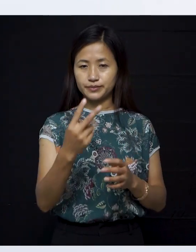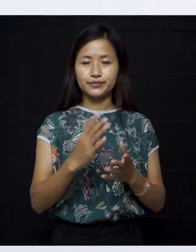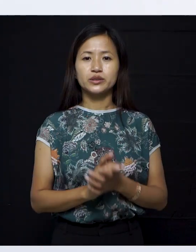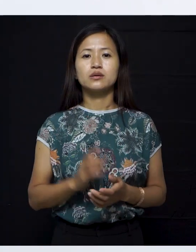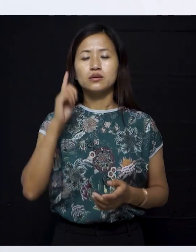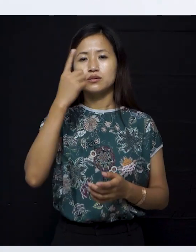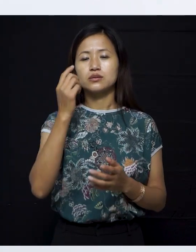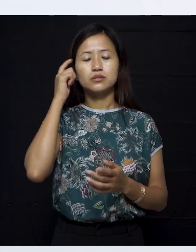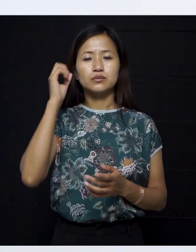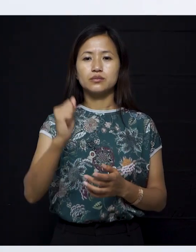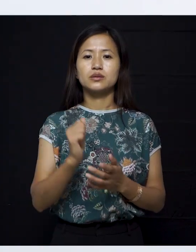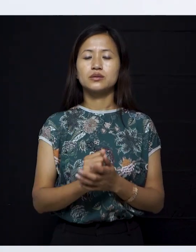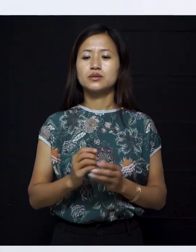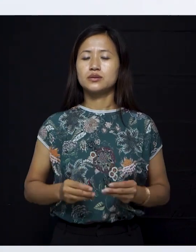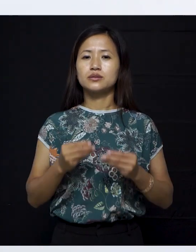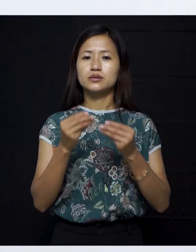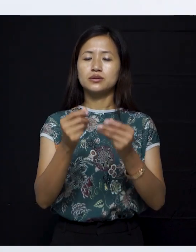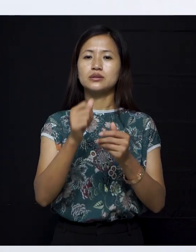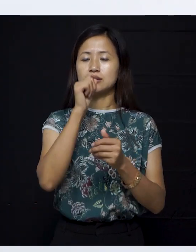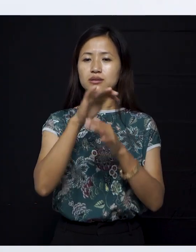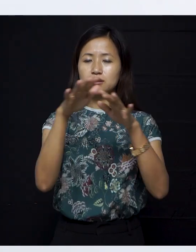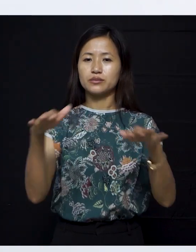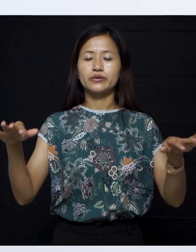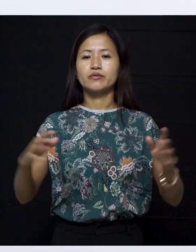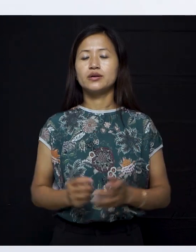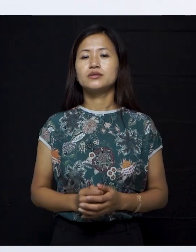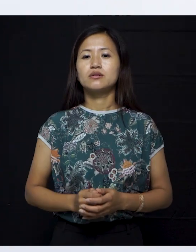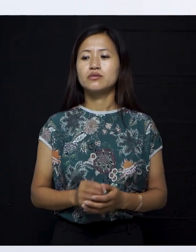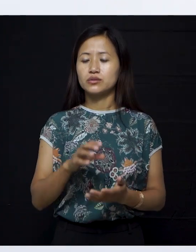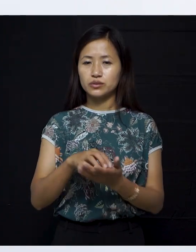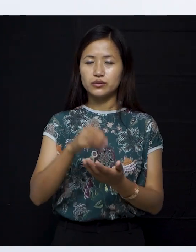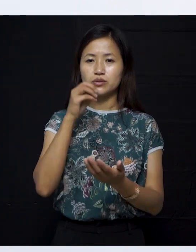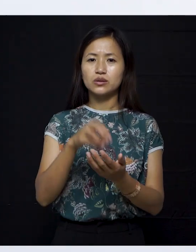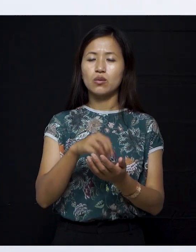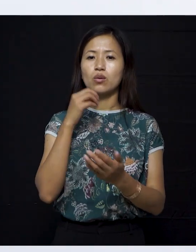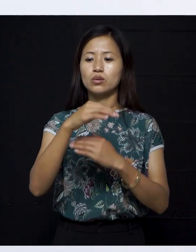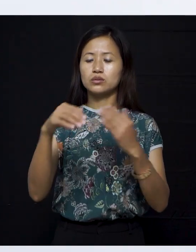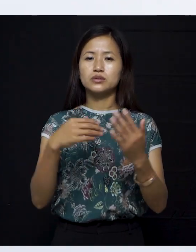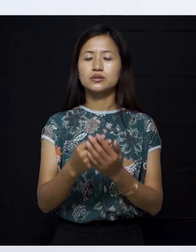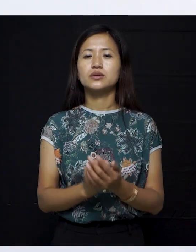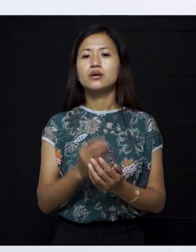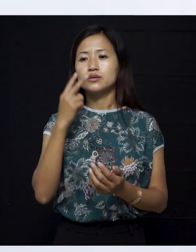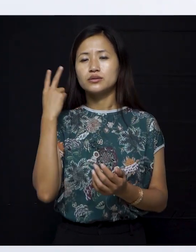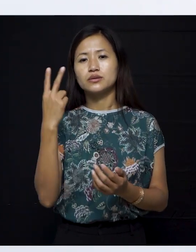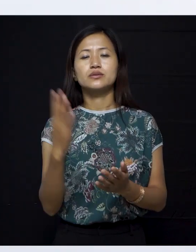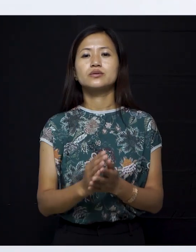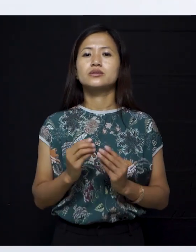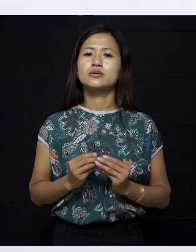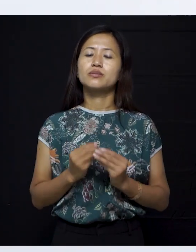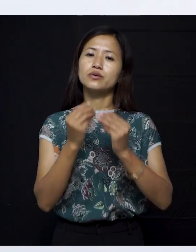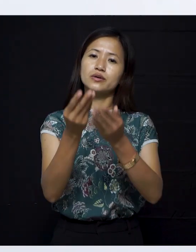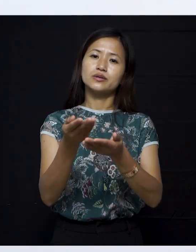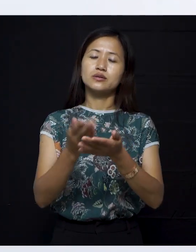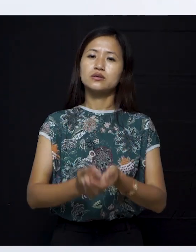remember is the sea as a provider. Why? Because they get all their food from the sea. They have to travel by the sea. So it's a provider.